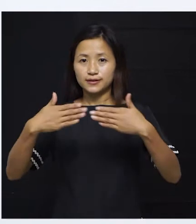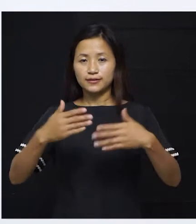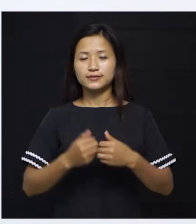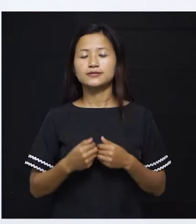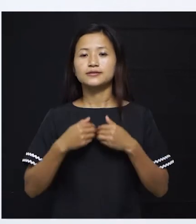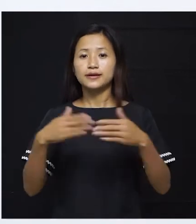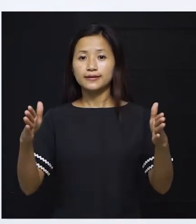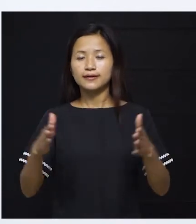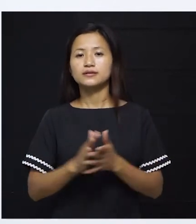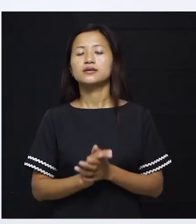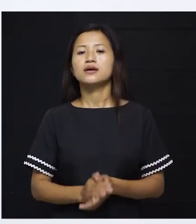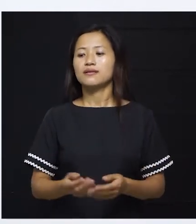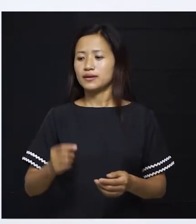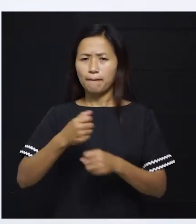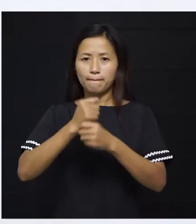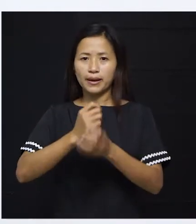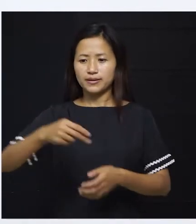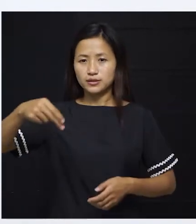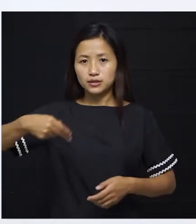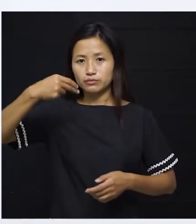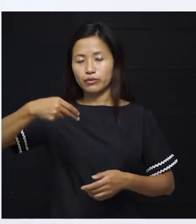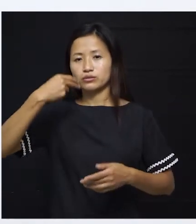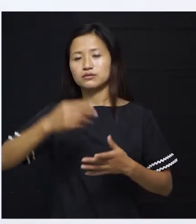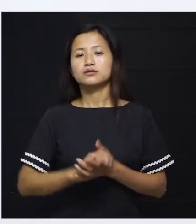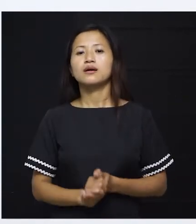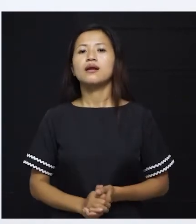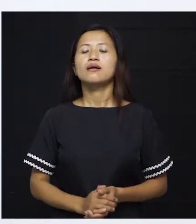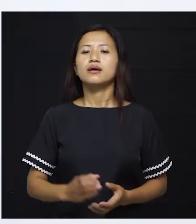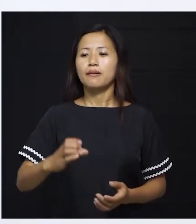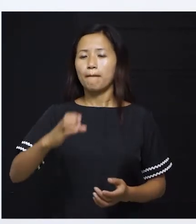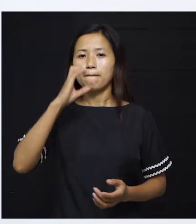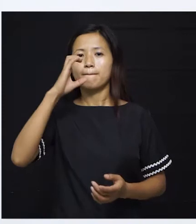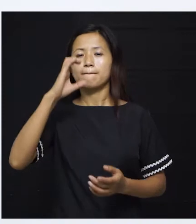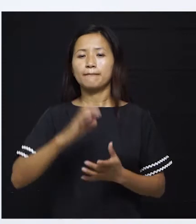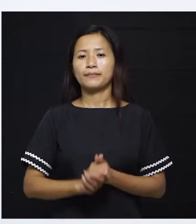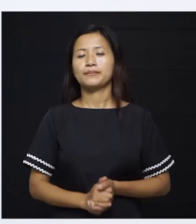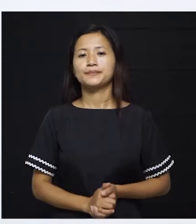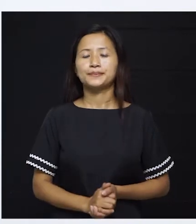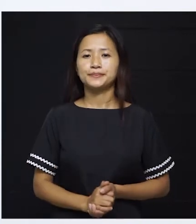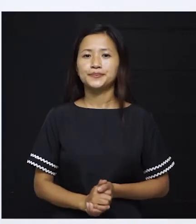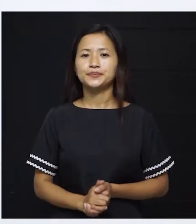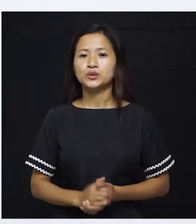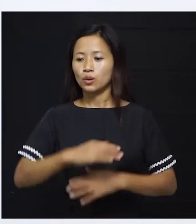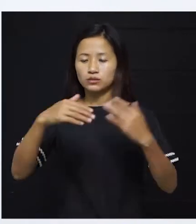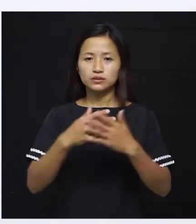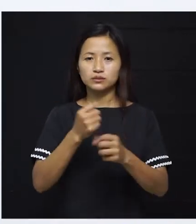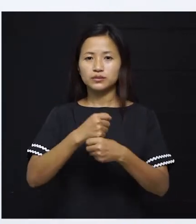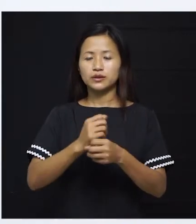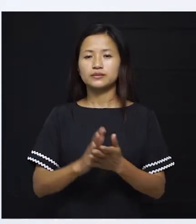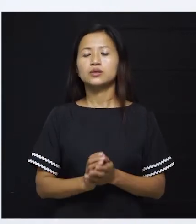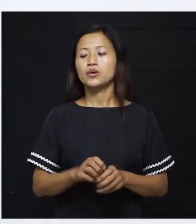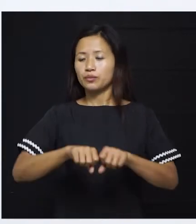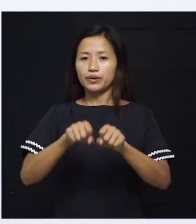small things like making spoons, and also some mugs for drinking wine, right? So all these were made from